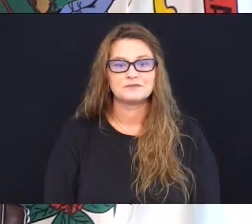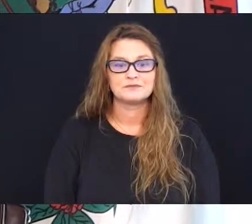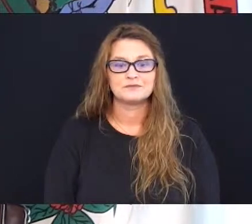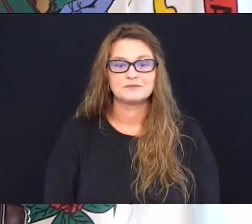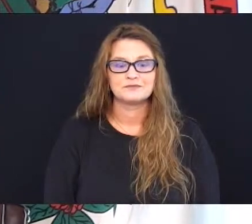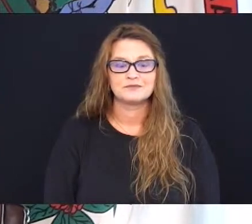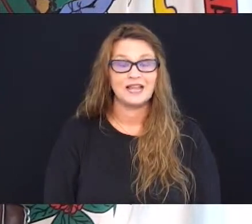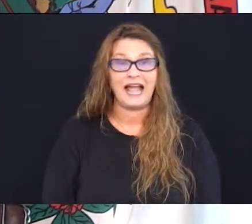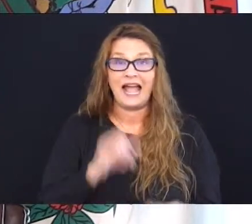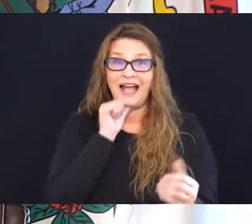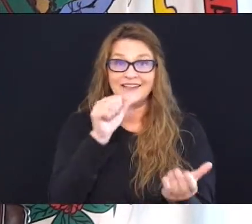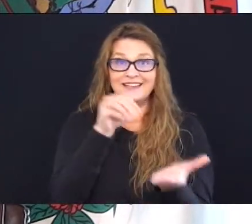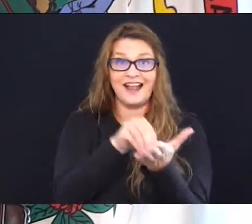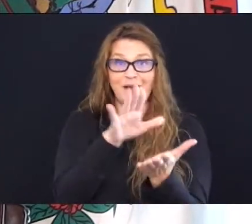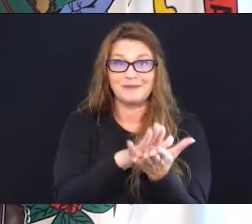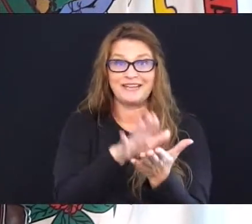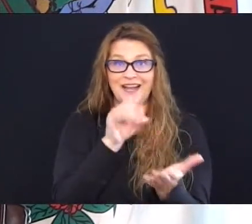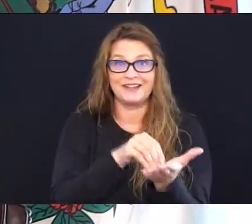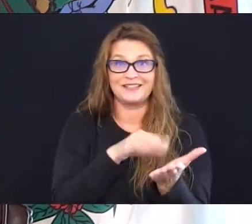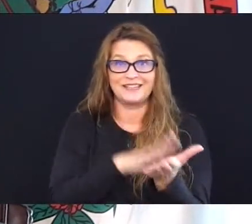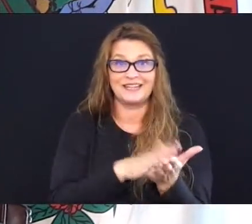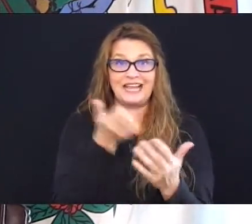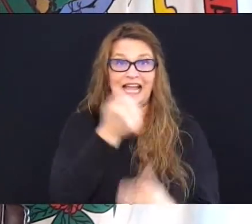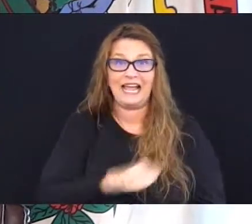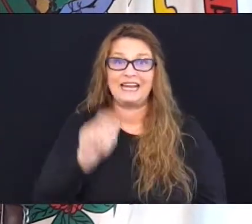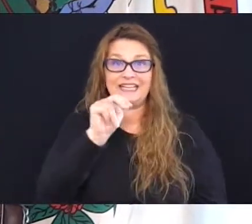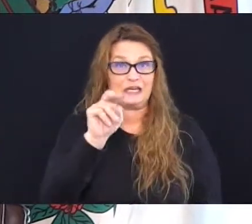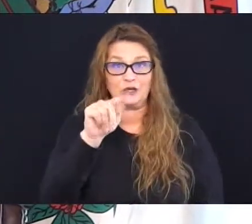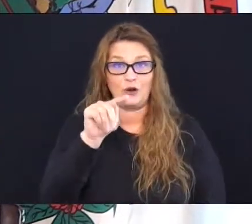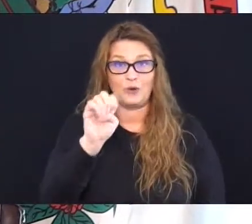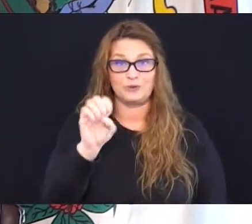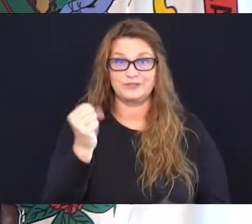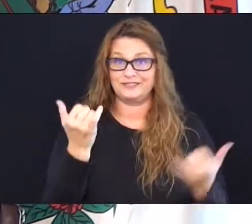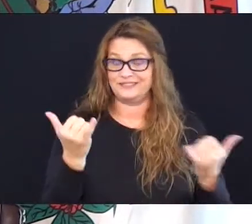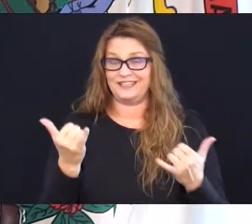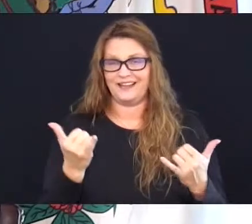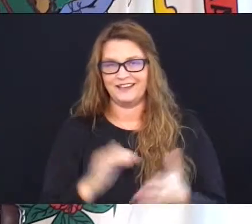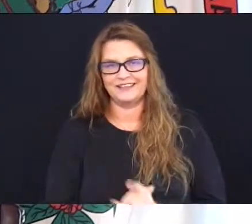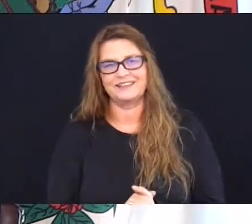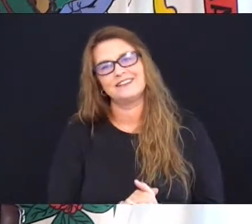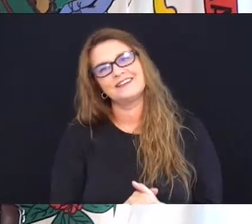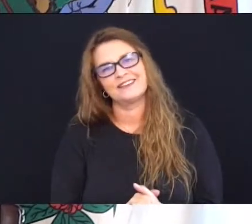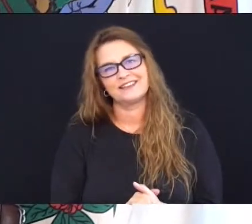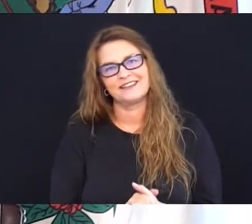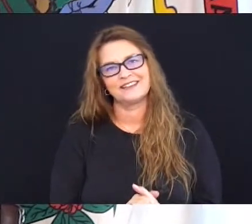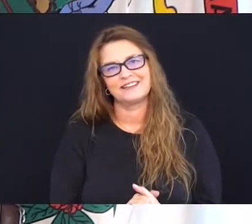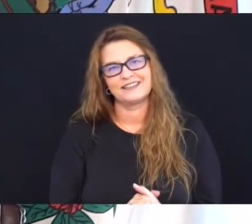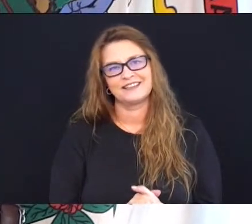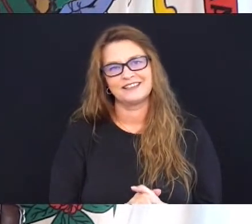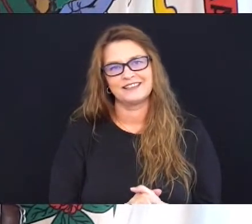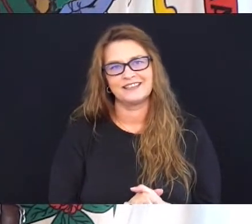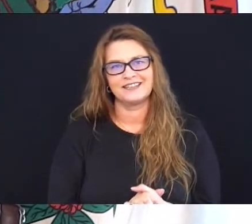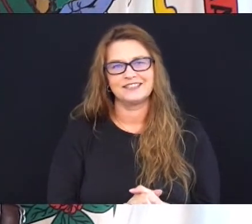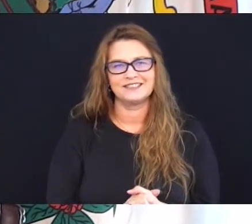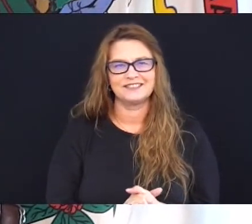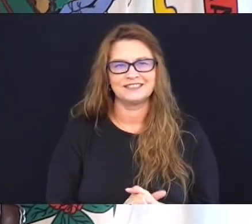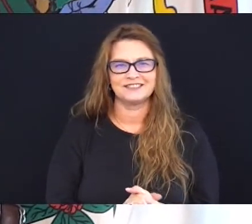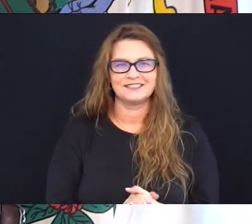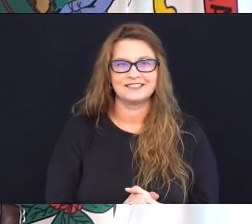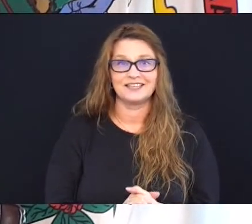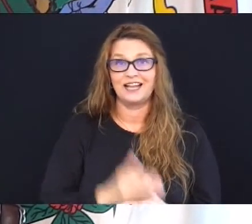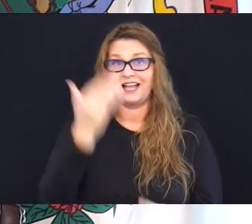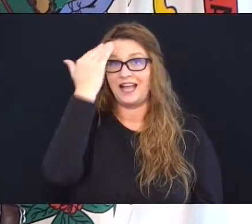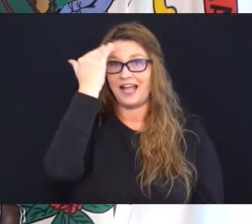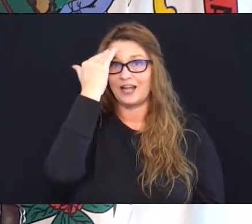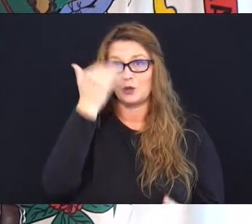didn't make myself notes today. I should have, but I know Mark, asked some